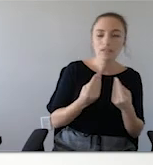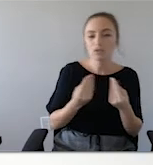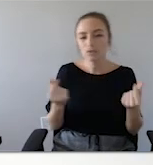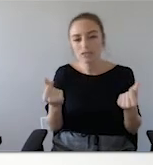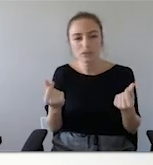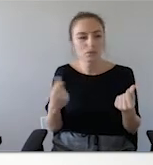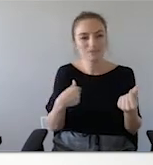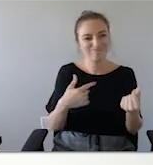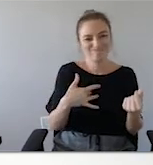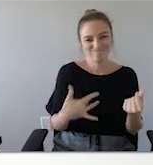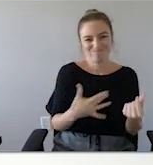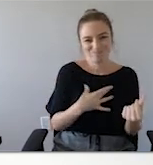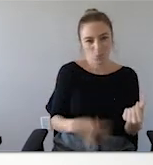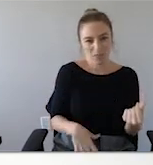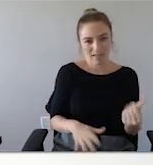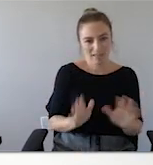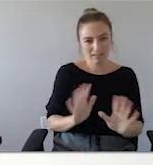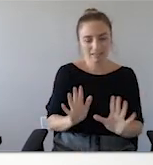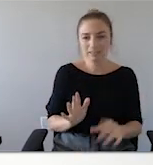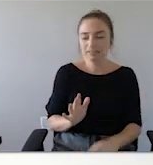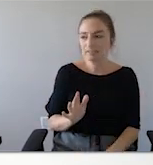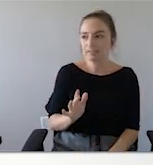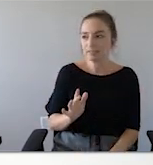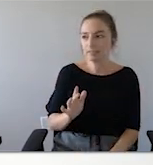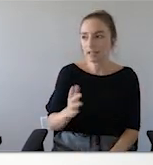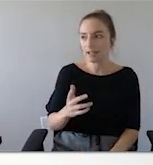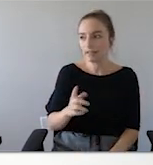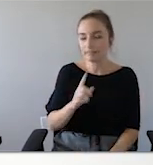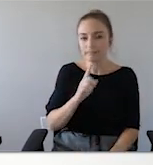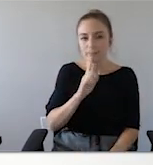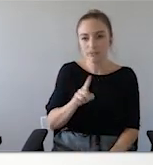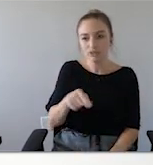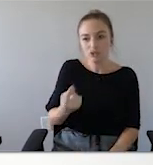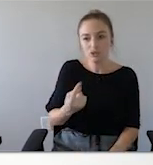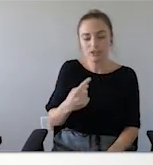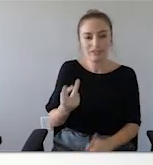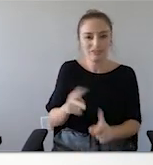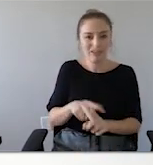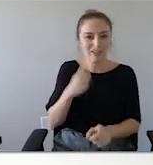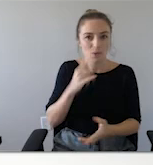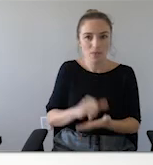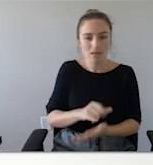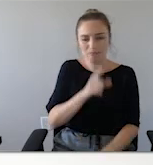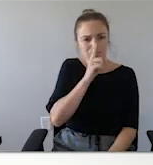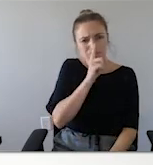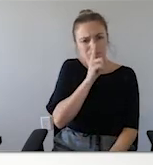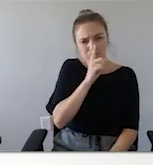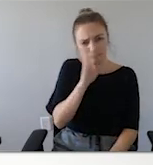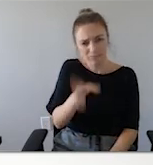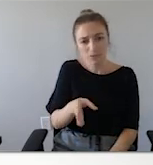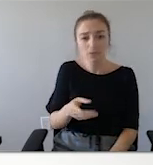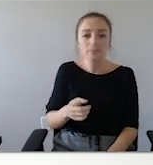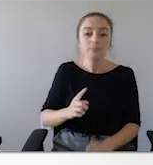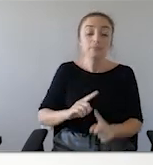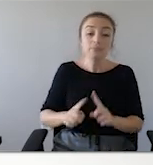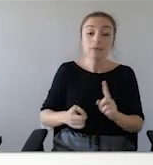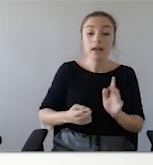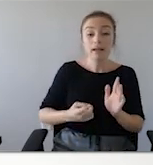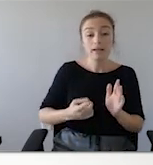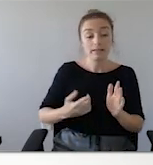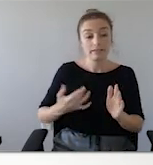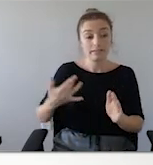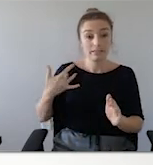know, I don't think I've ever just filed for that. We do end up in resolution, because what happens is when you guys file due